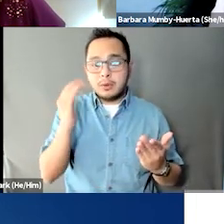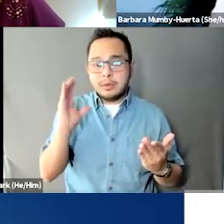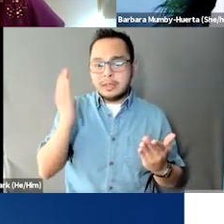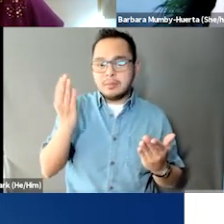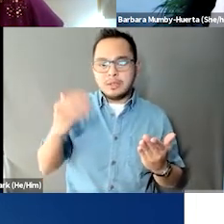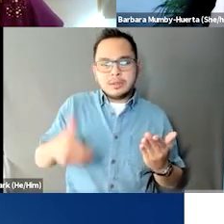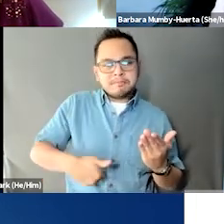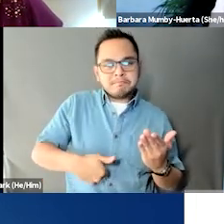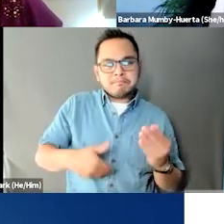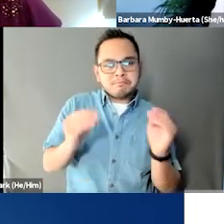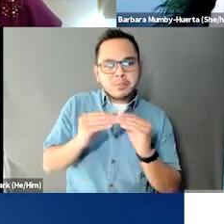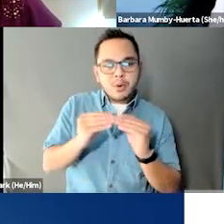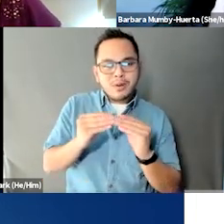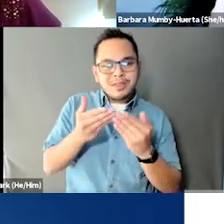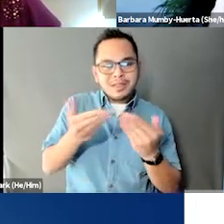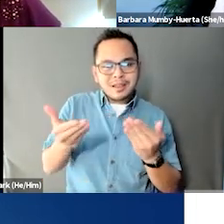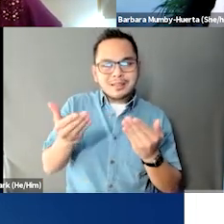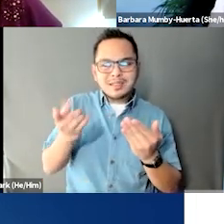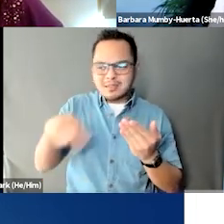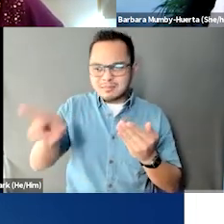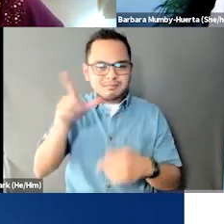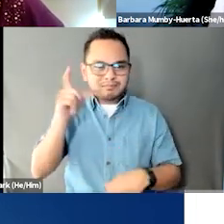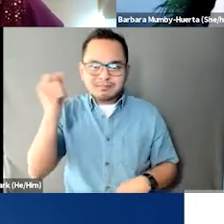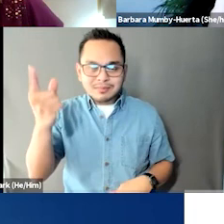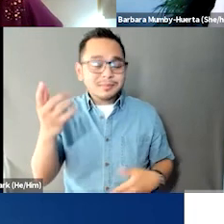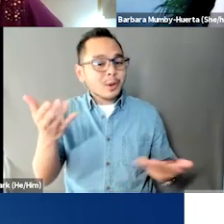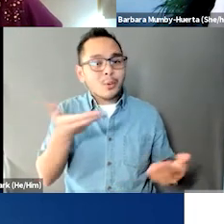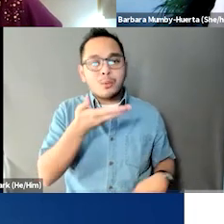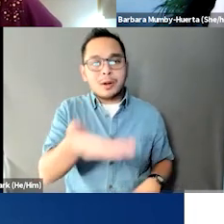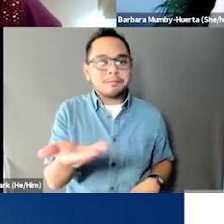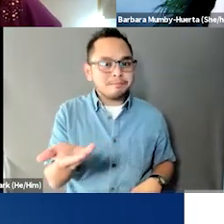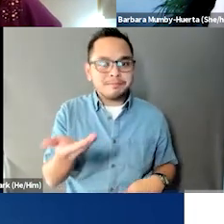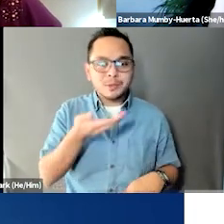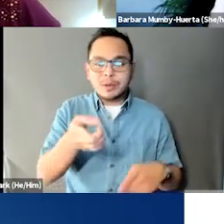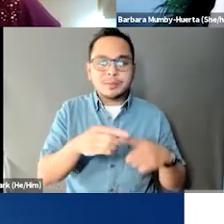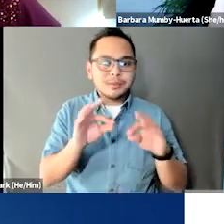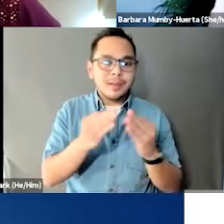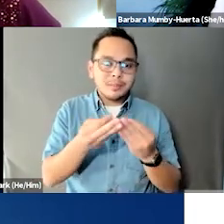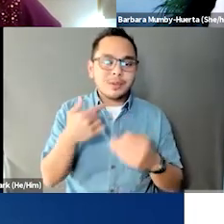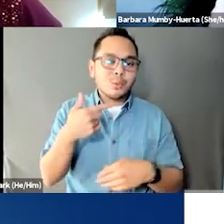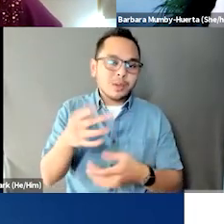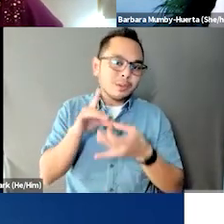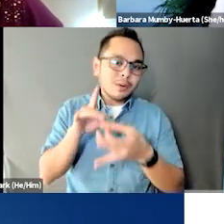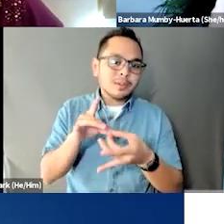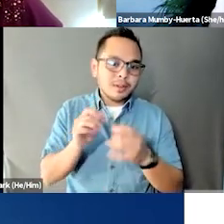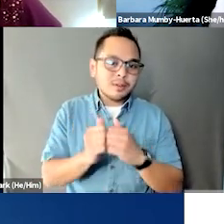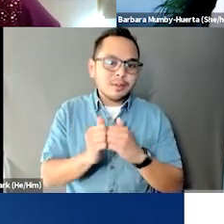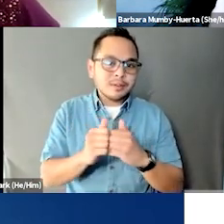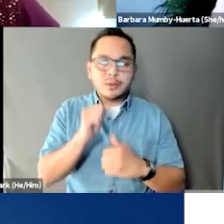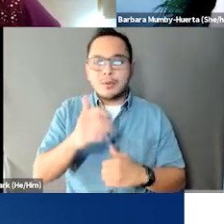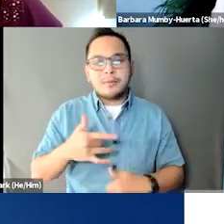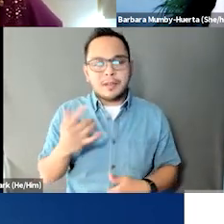people don't seem to get, you're welcome to the club, welcome to the family. We belong together, so you don't have to